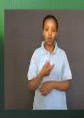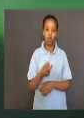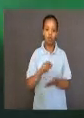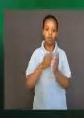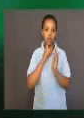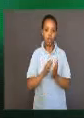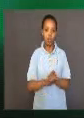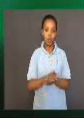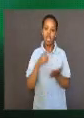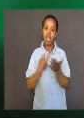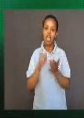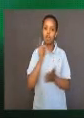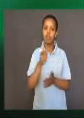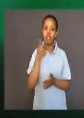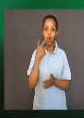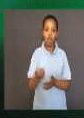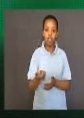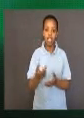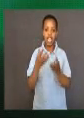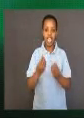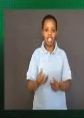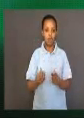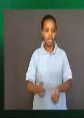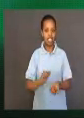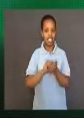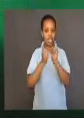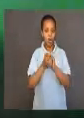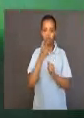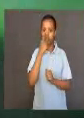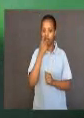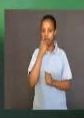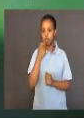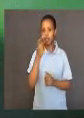This is called an evolutionary adaptation.